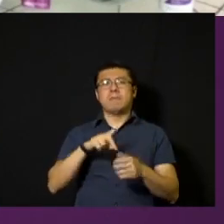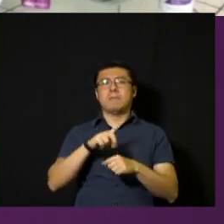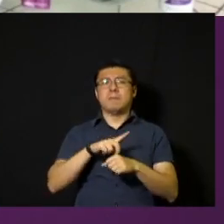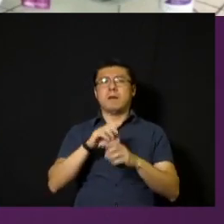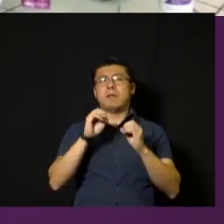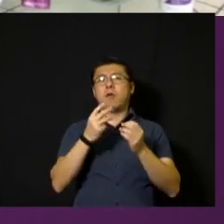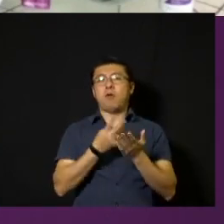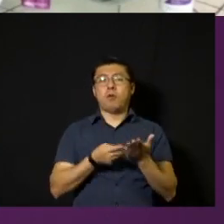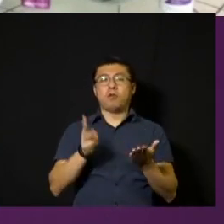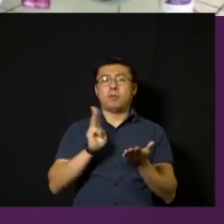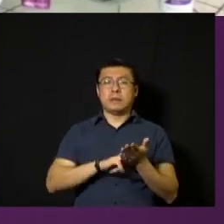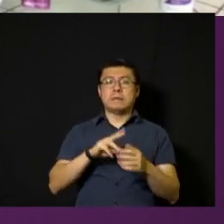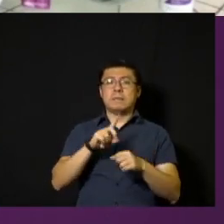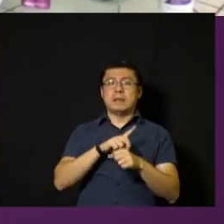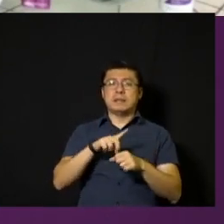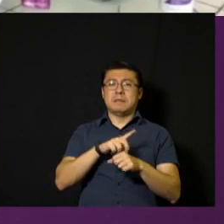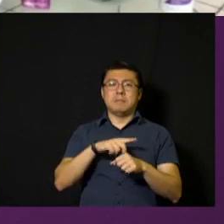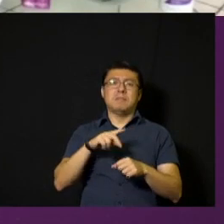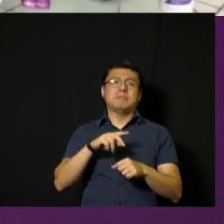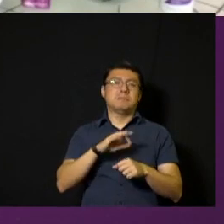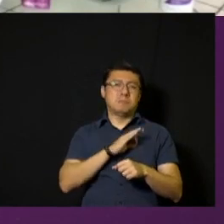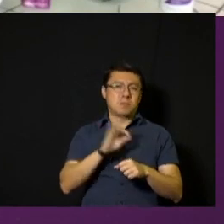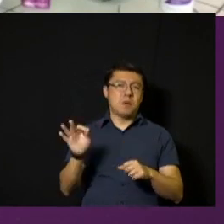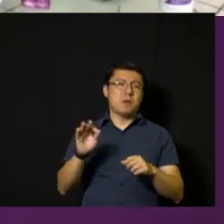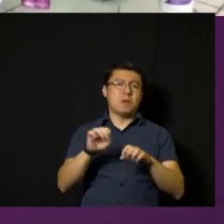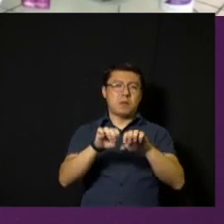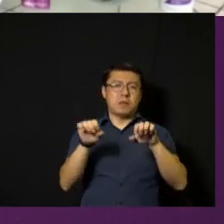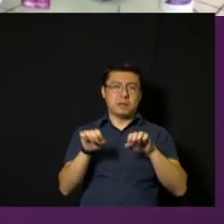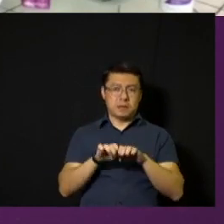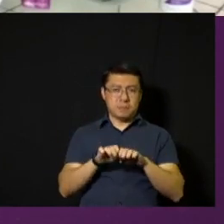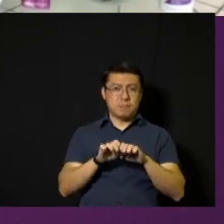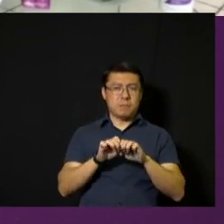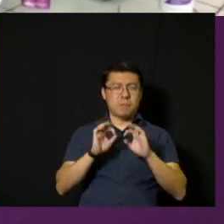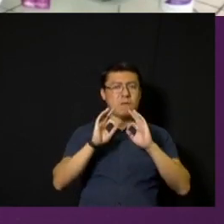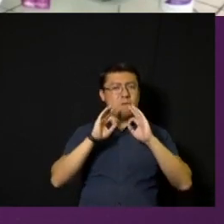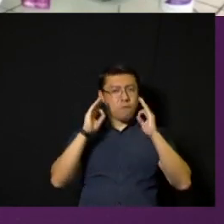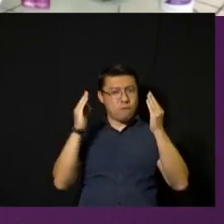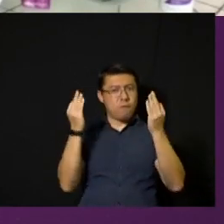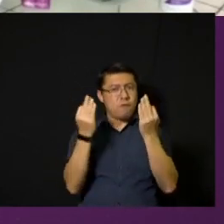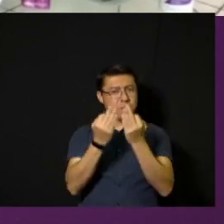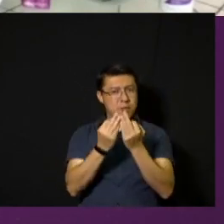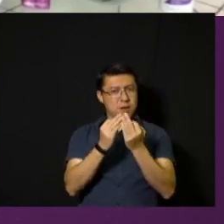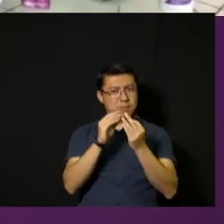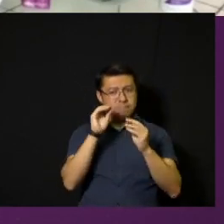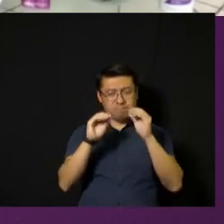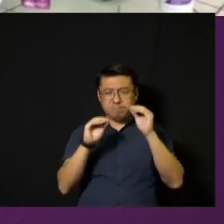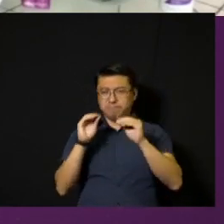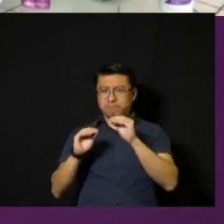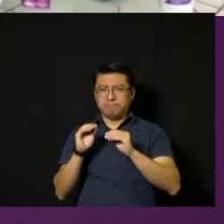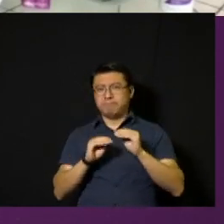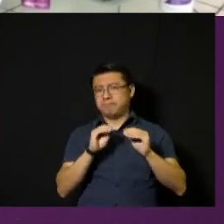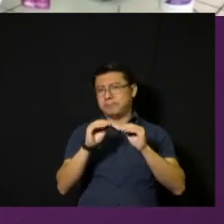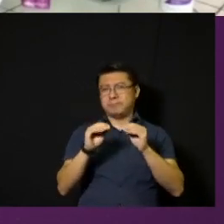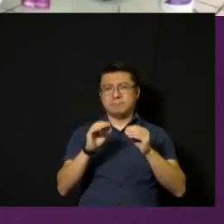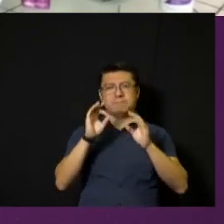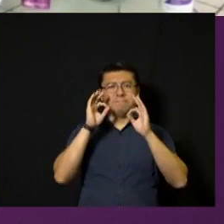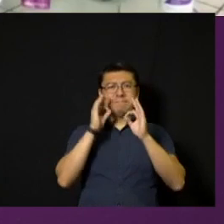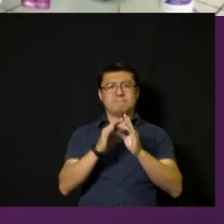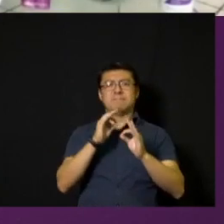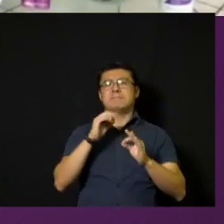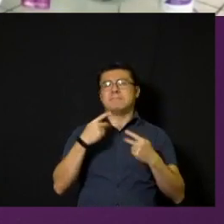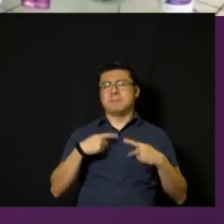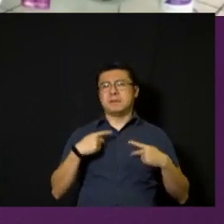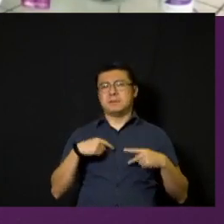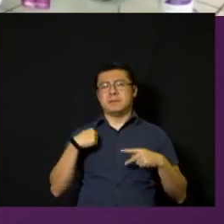diamonds and triple diamonds, I know I can have a team, and I have people I really admire.